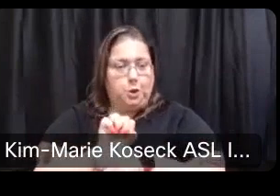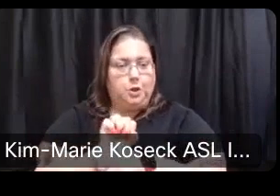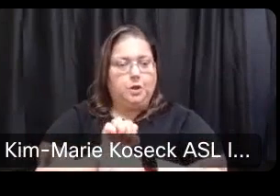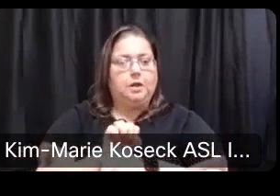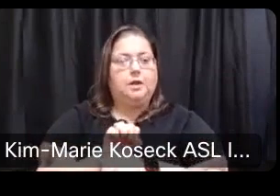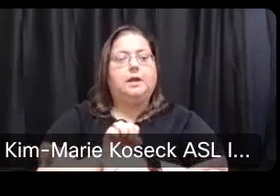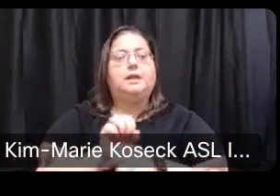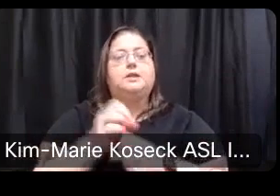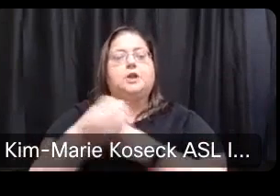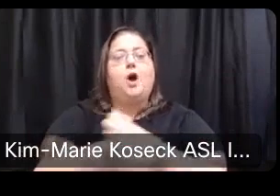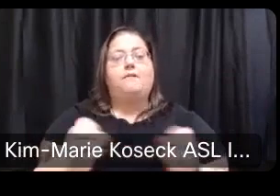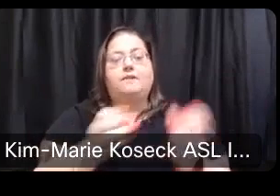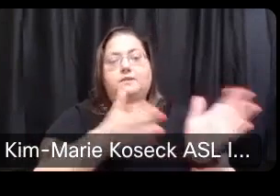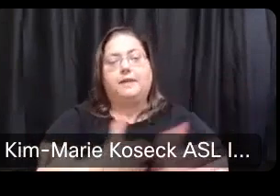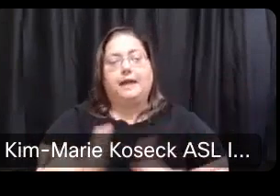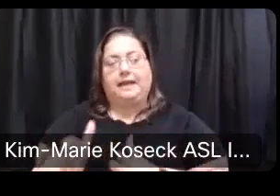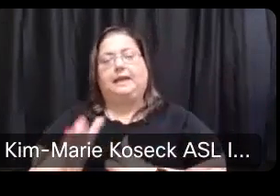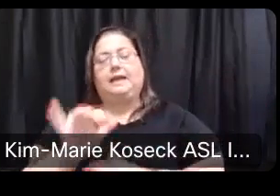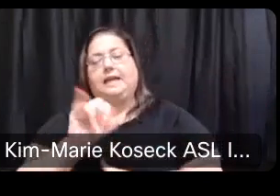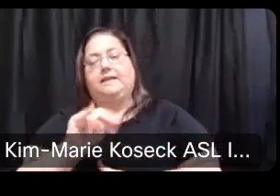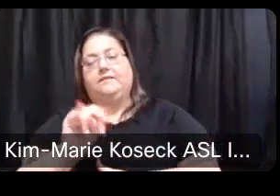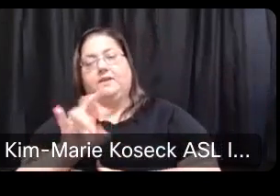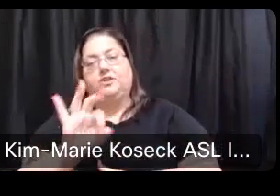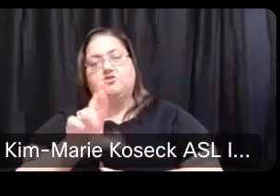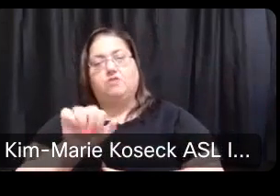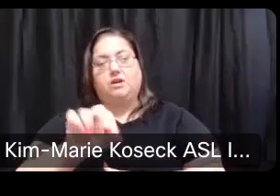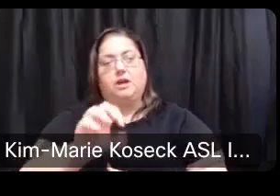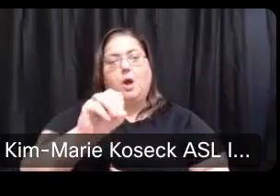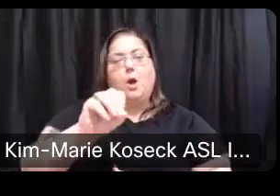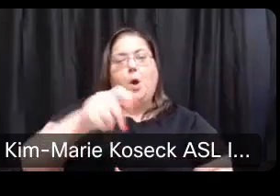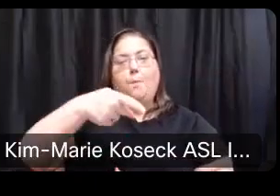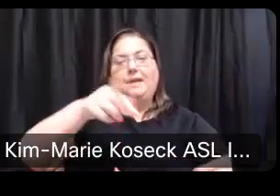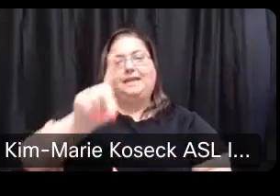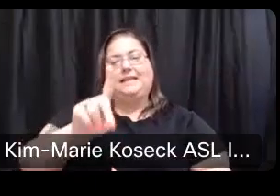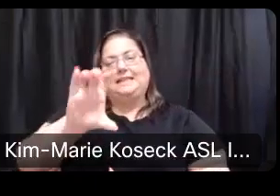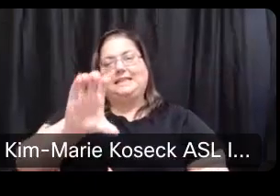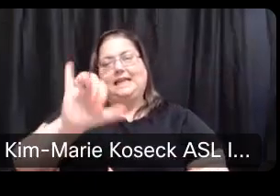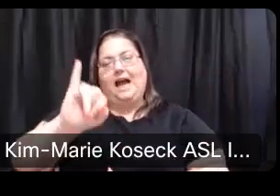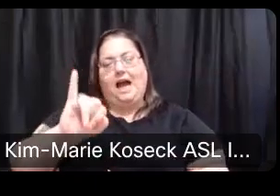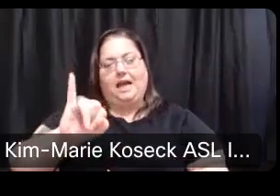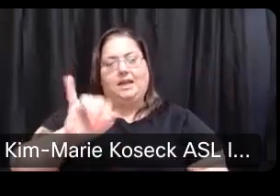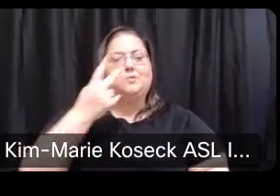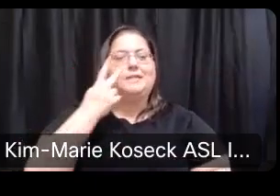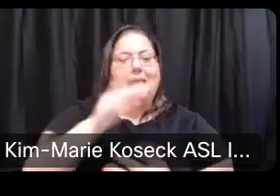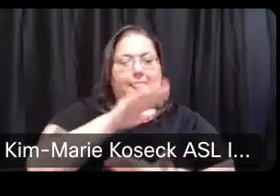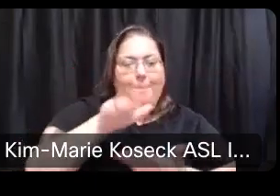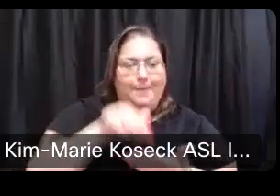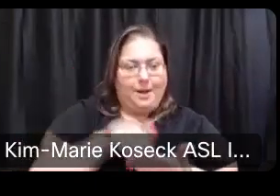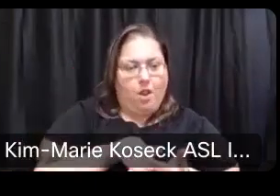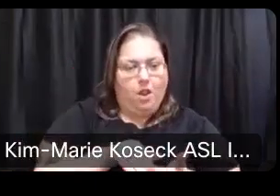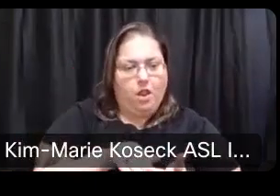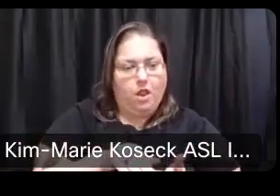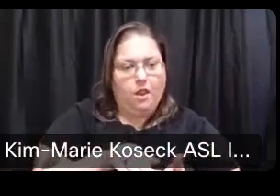Planning, Development, Community Infrastructure. I'll refer to that as OPDCI. You see that right in the middle. But we're